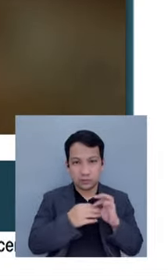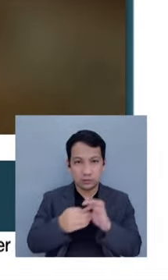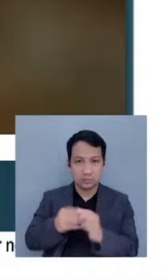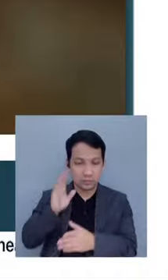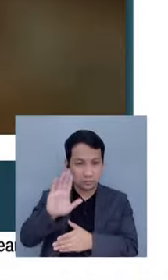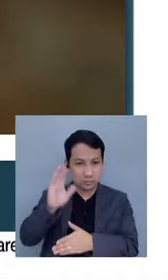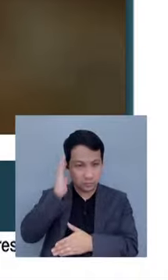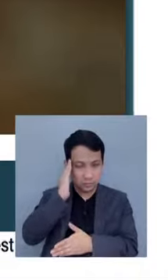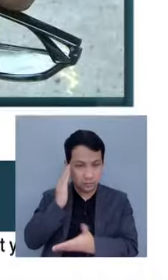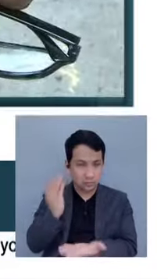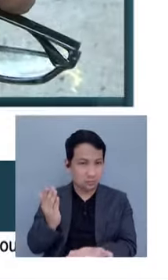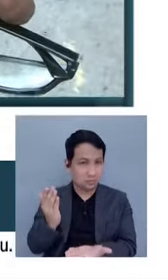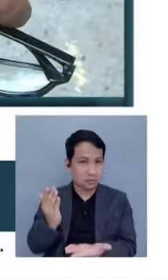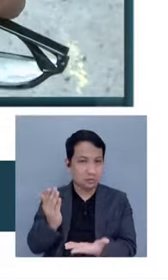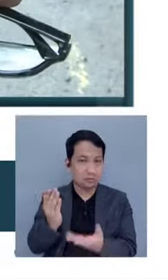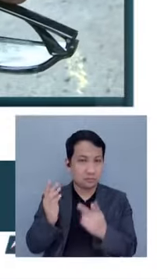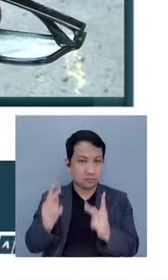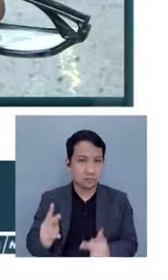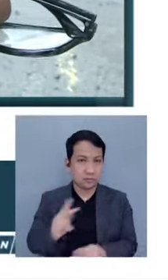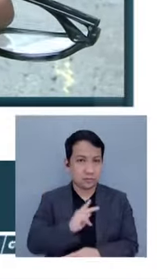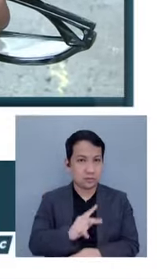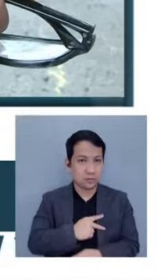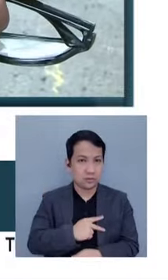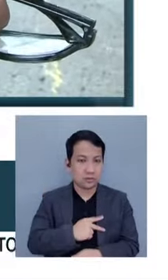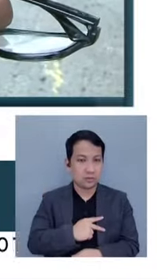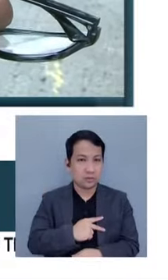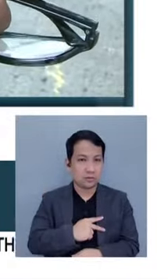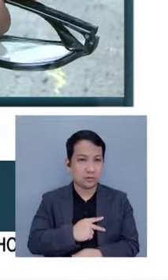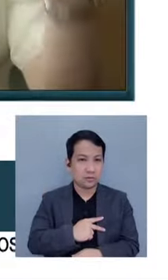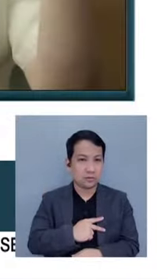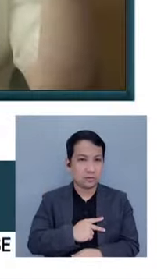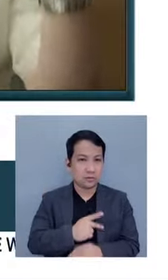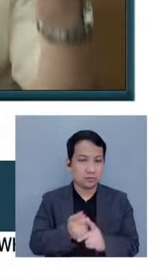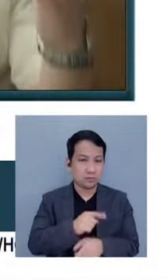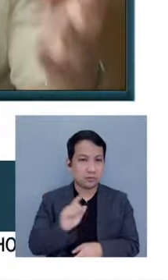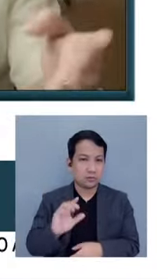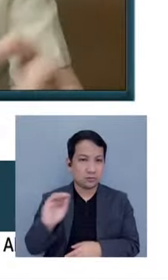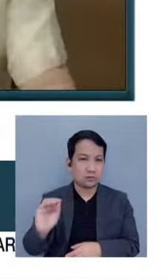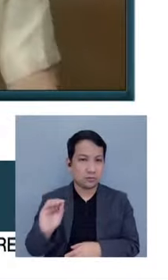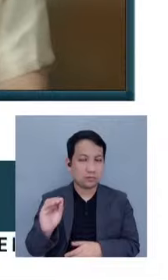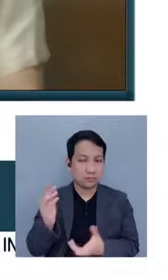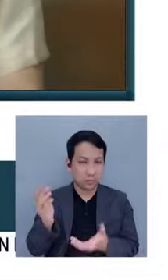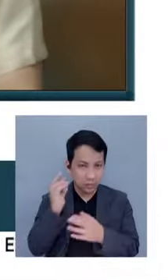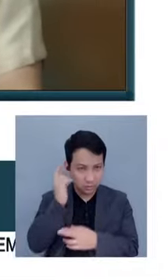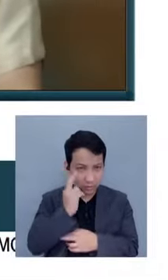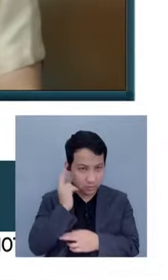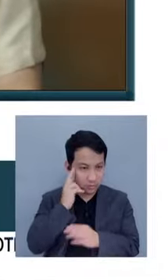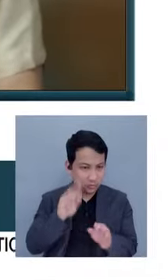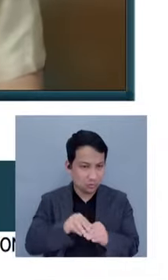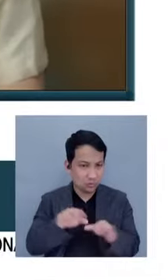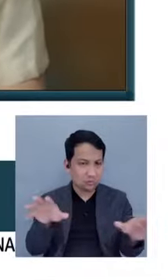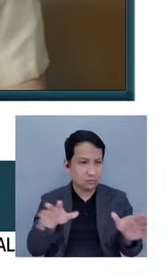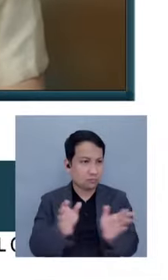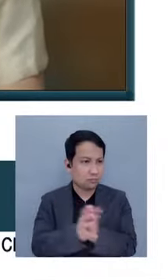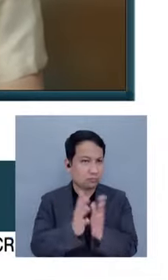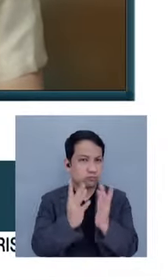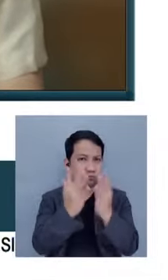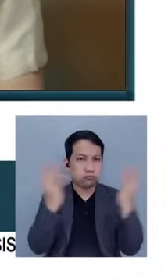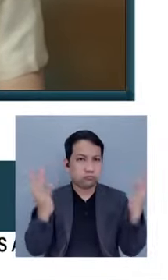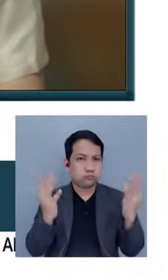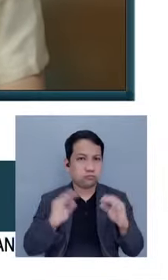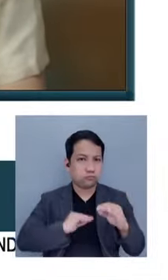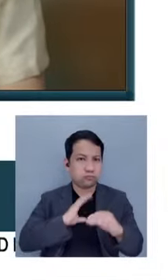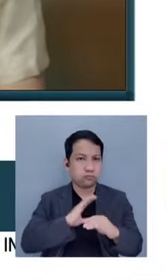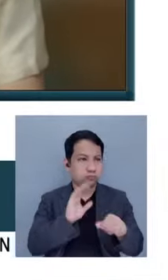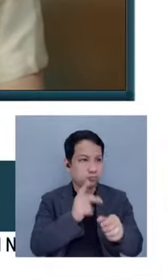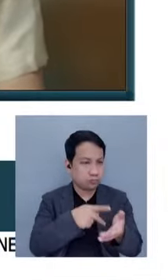it is a personal attack. Then why They're earning from it. The reason why it spreads like wildfire is because they're boosting it, they're paying for